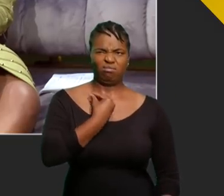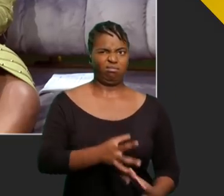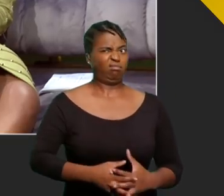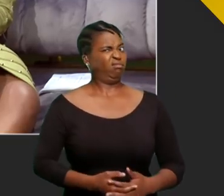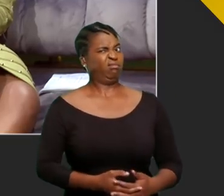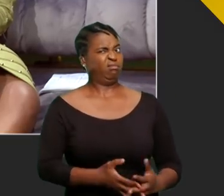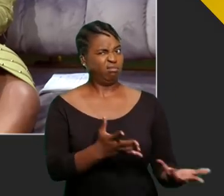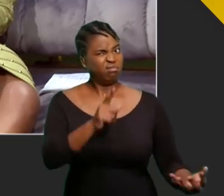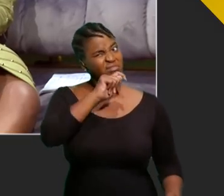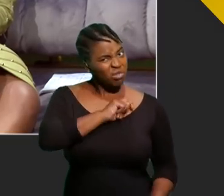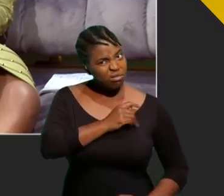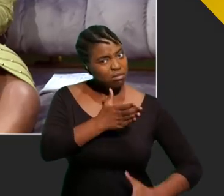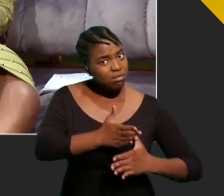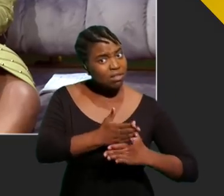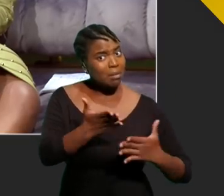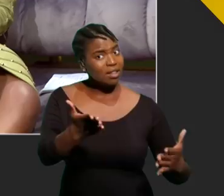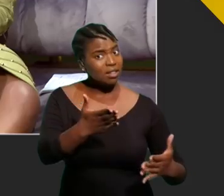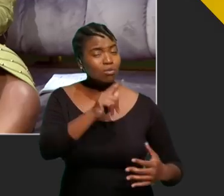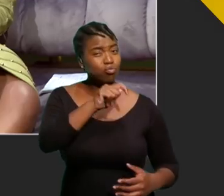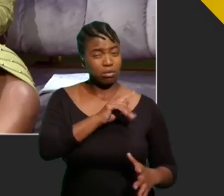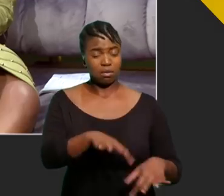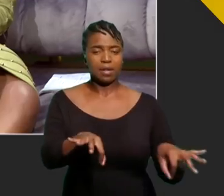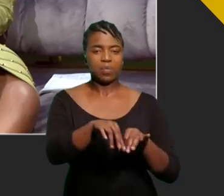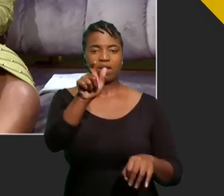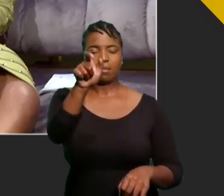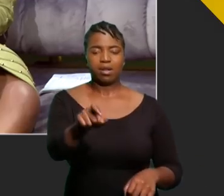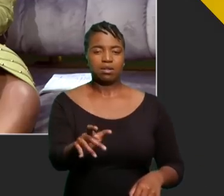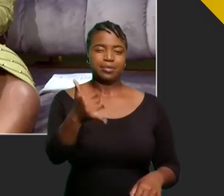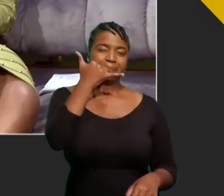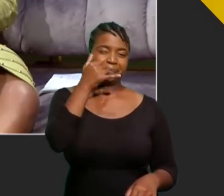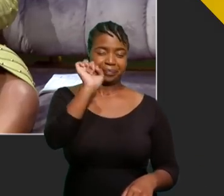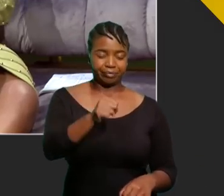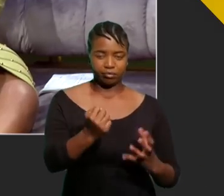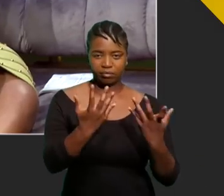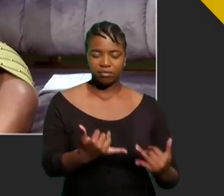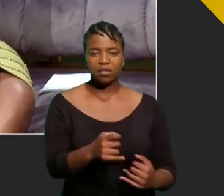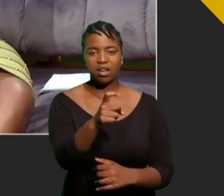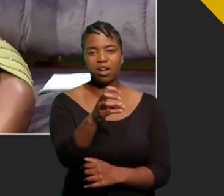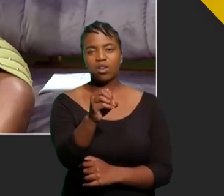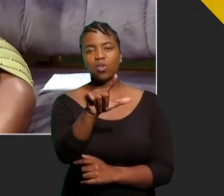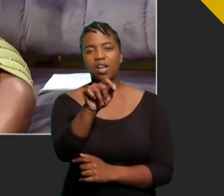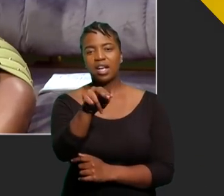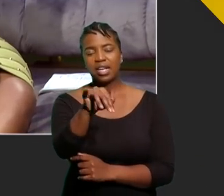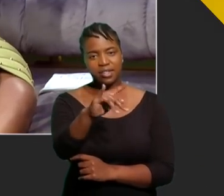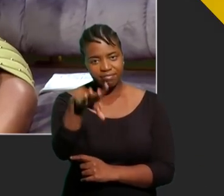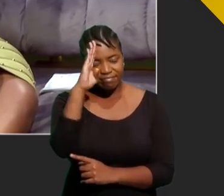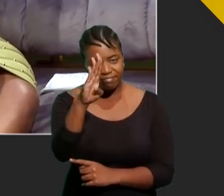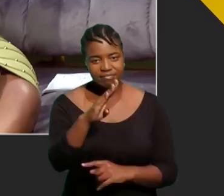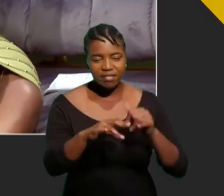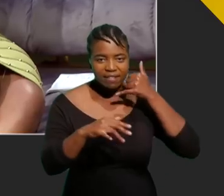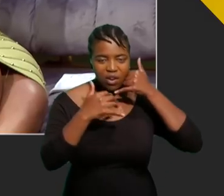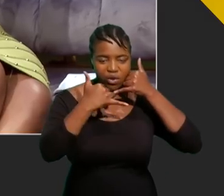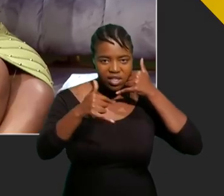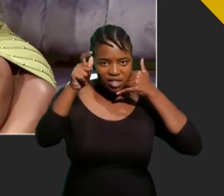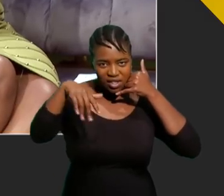Uguti, is it really meaningful? But of course, we've got a caller also who's going to jump into our conversation. Kolani, welcome to Daily Thetha Log, SABC 1.